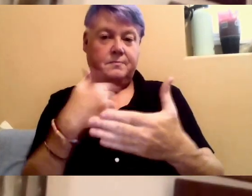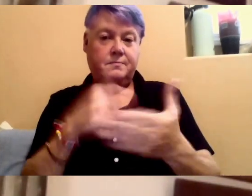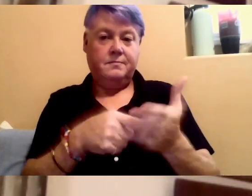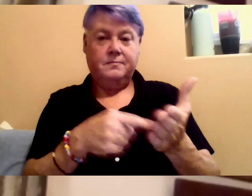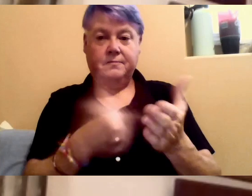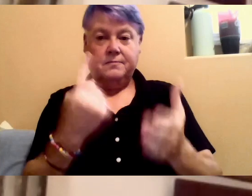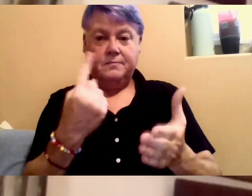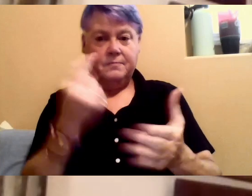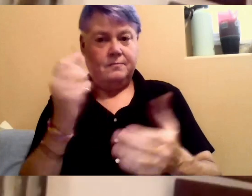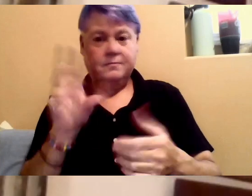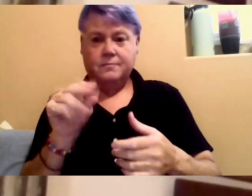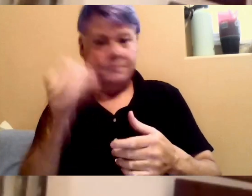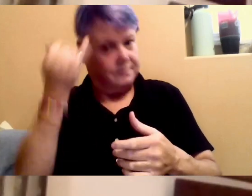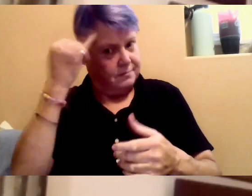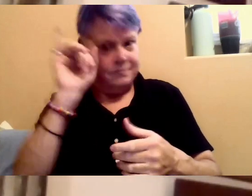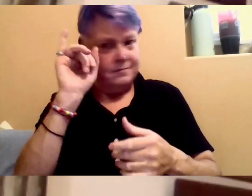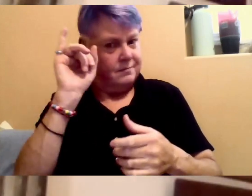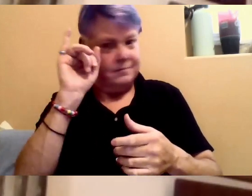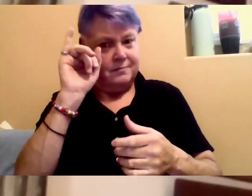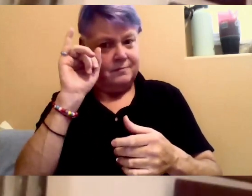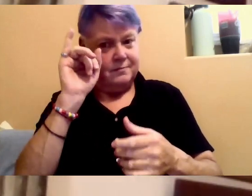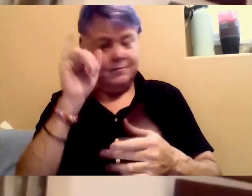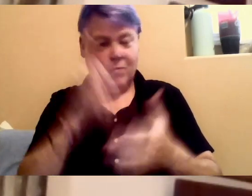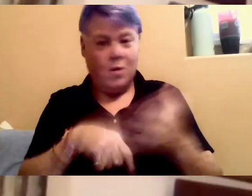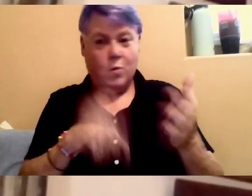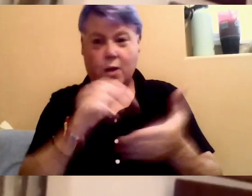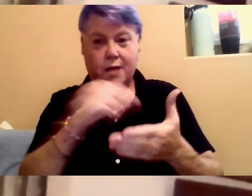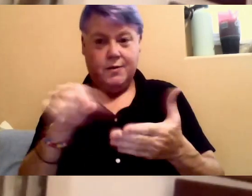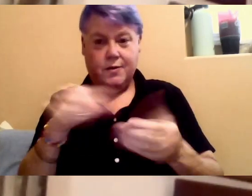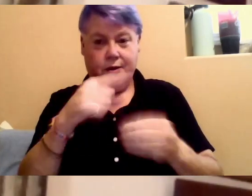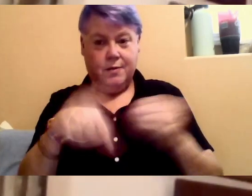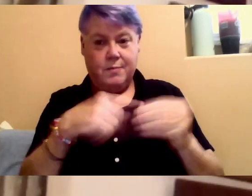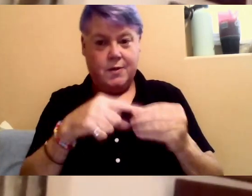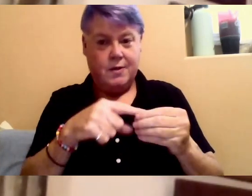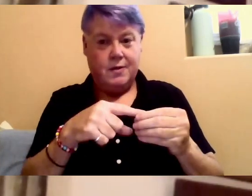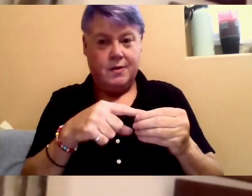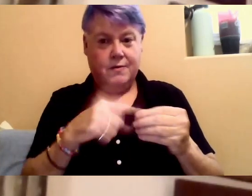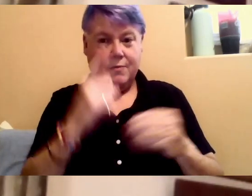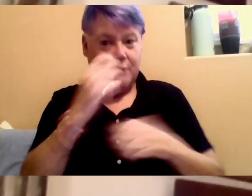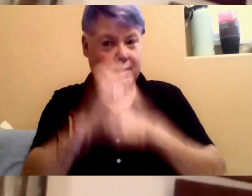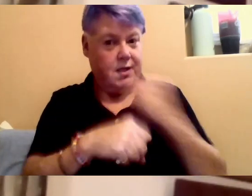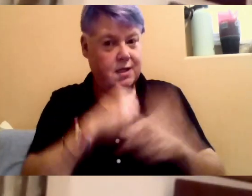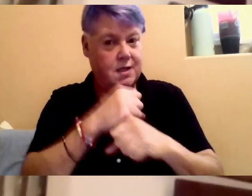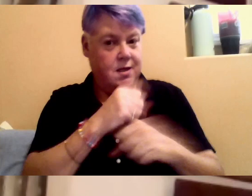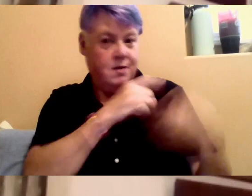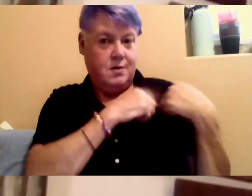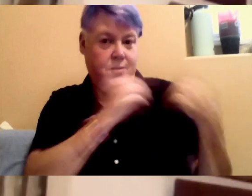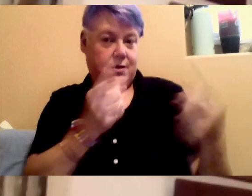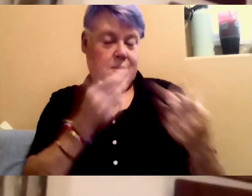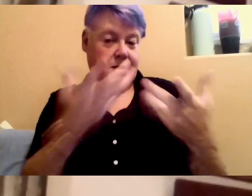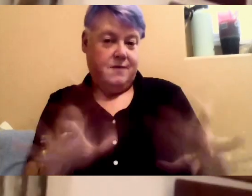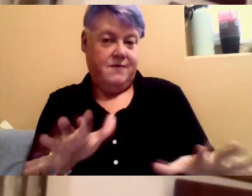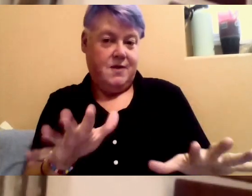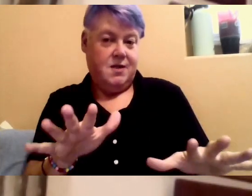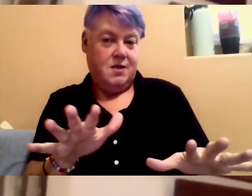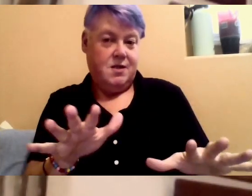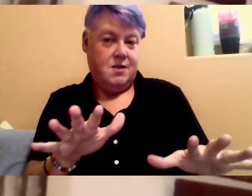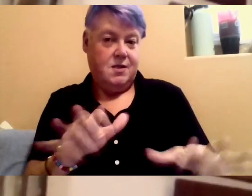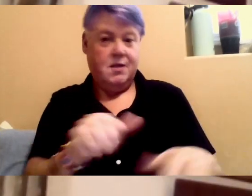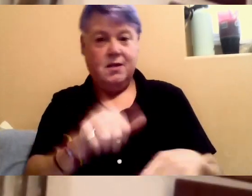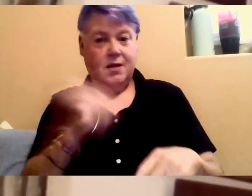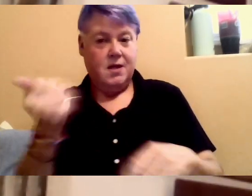all what I was going to write about, and it was well over a year since I'd finished The Other Side of the